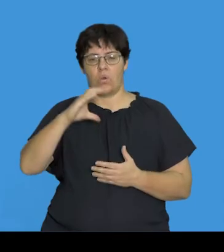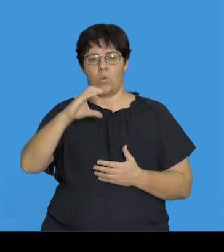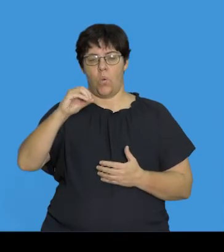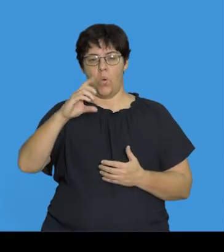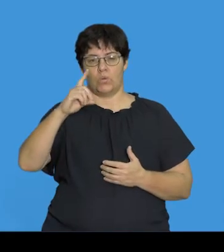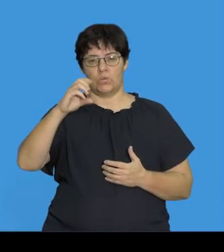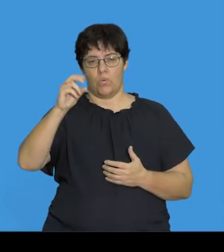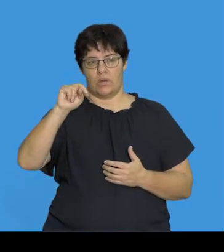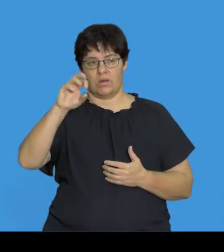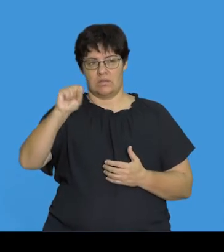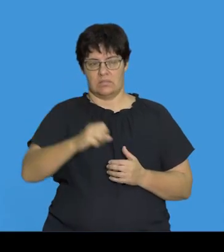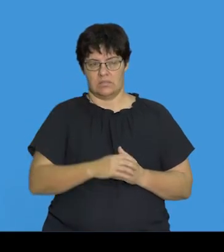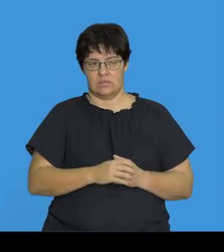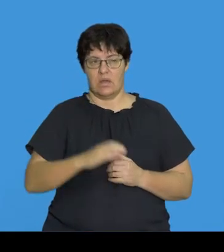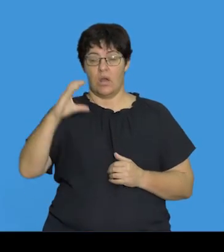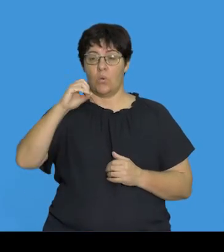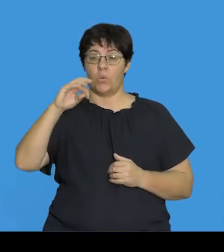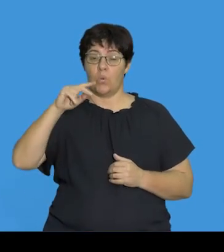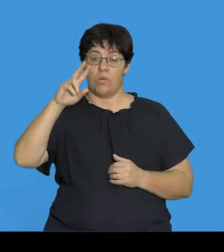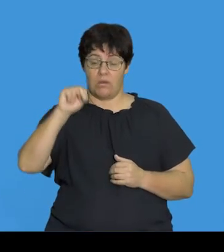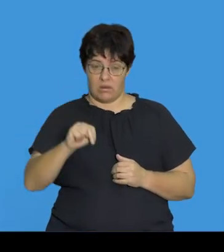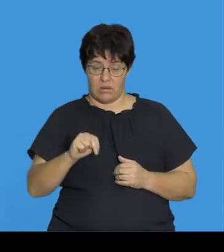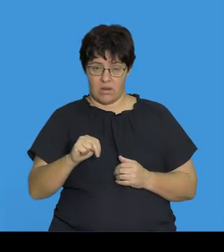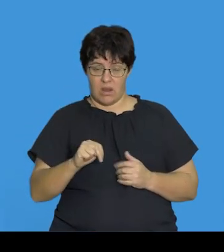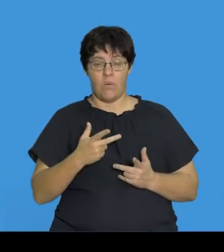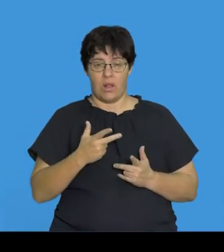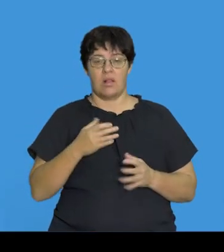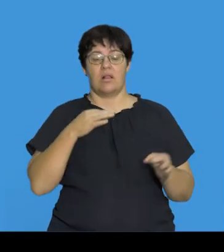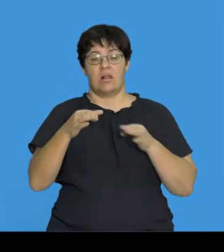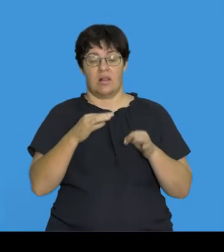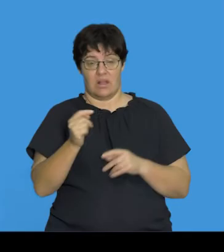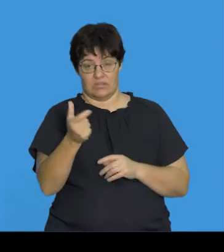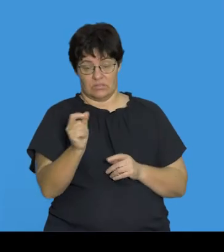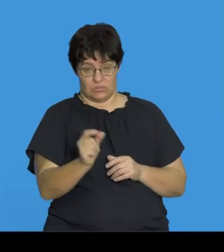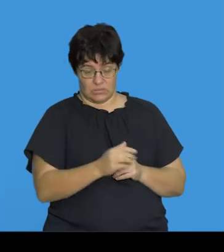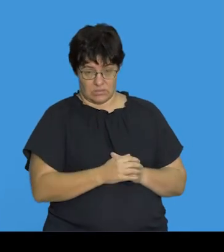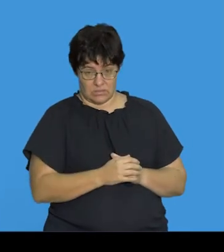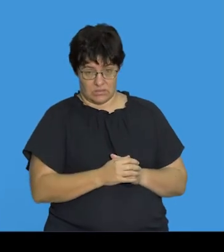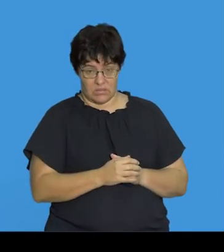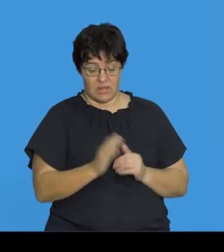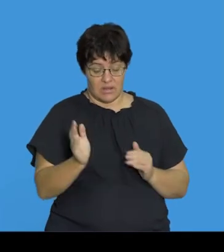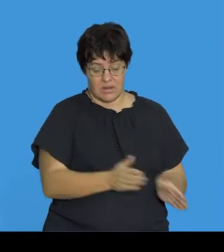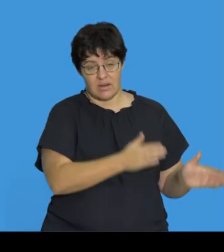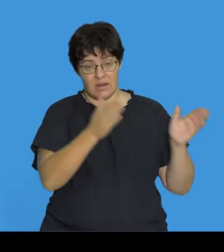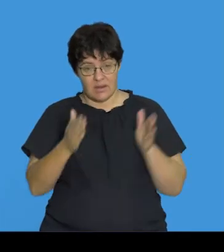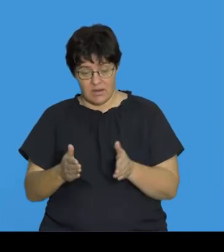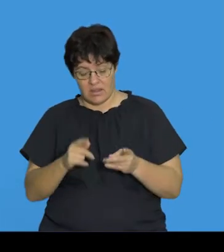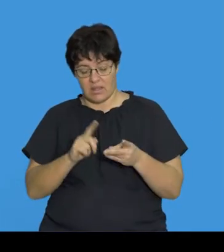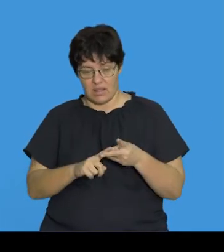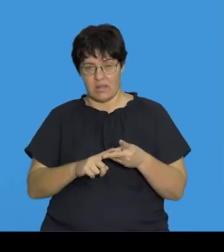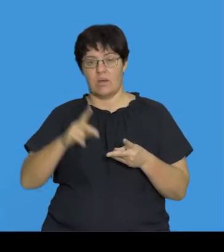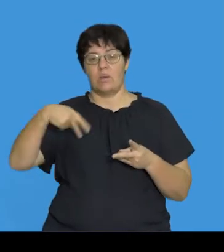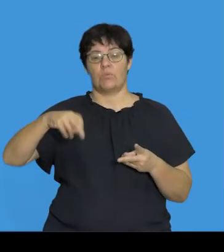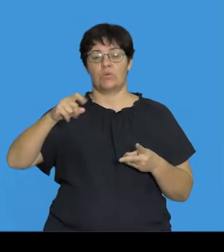called codons. So we're going to unpack the term codon in a bit. We now move into the next process